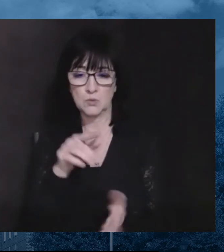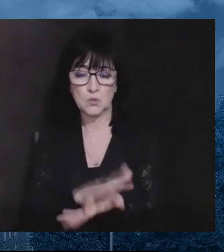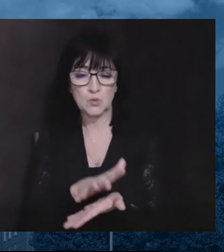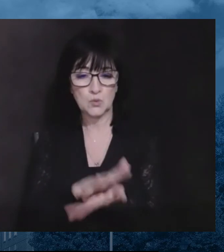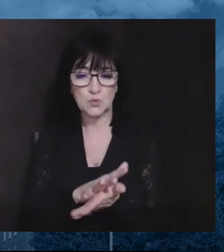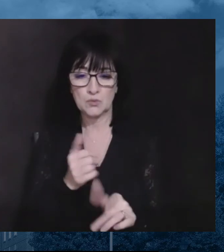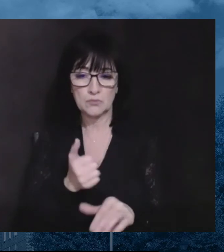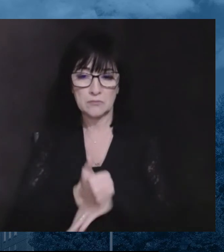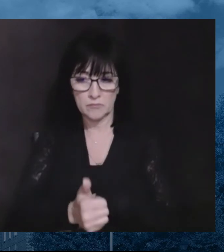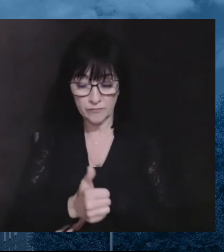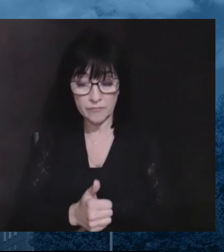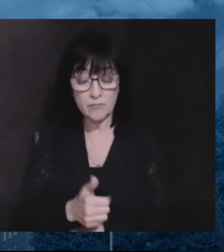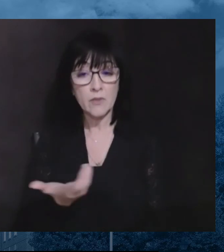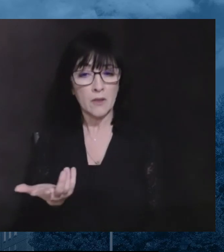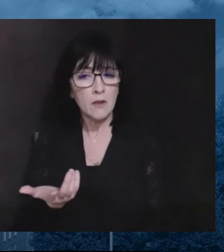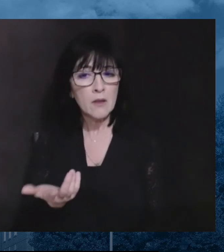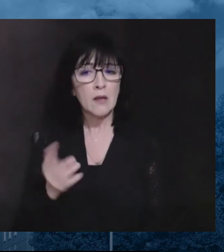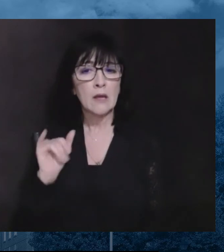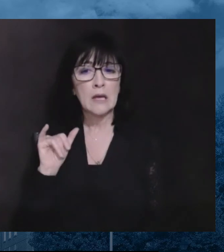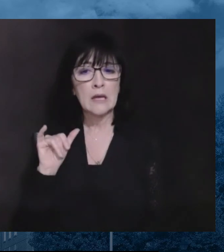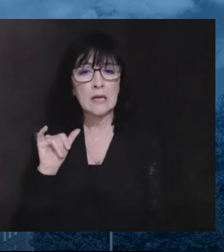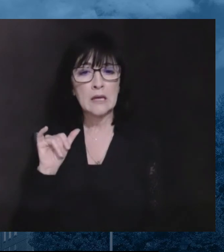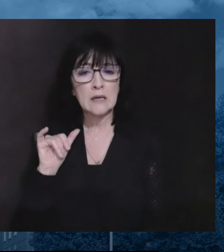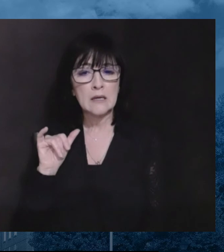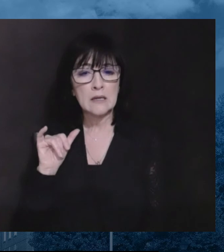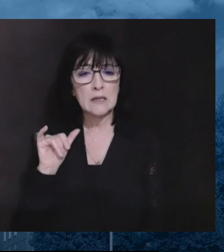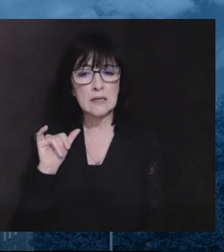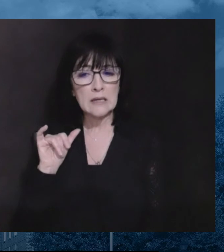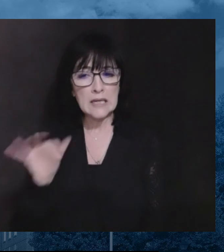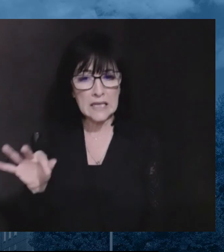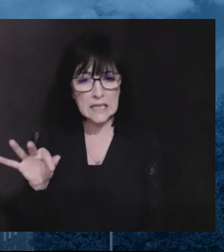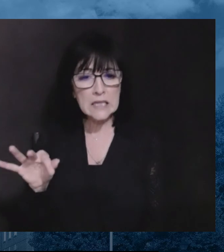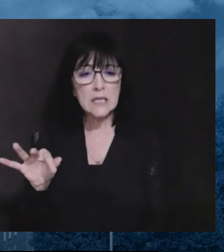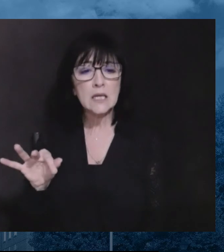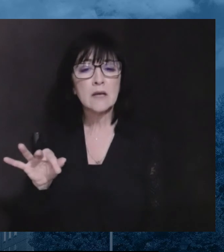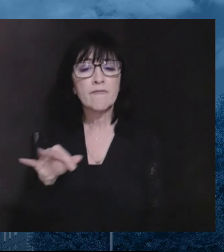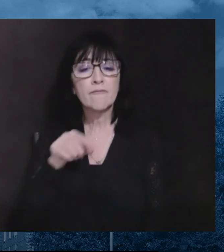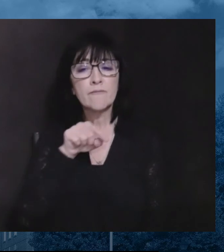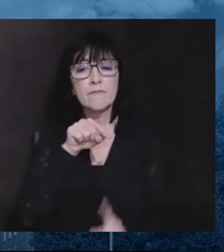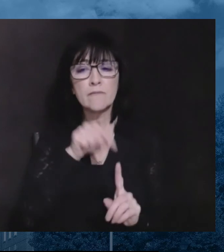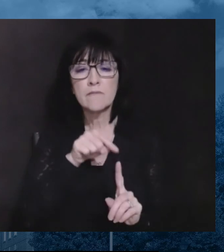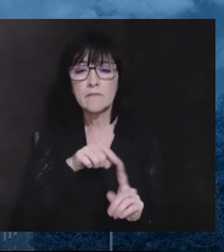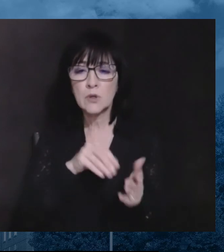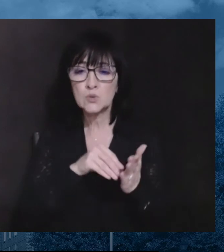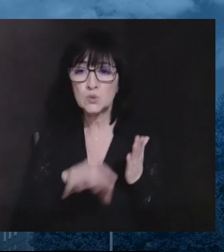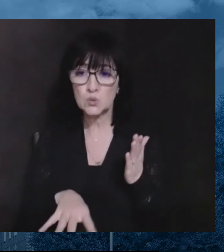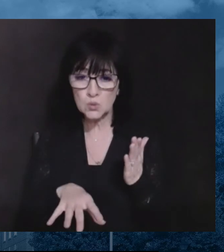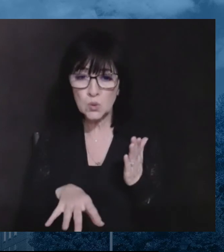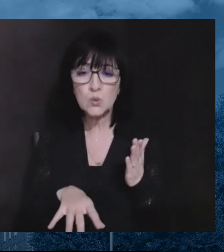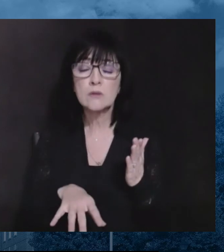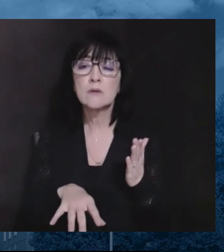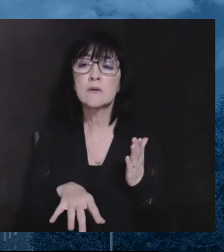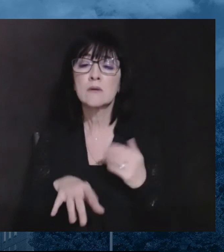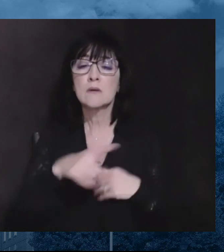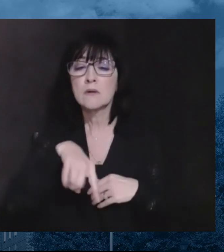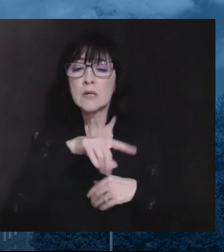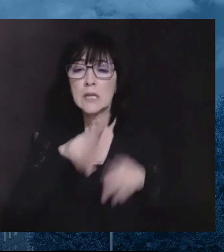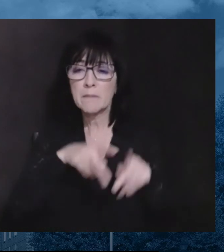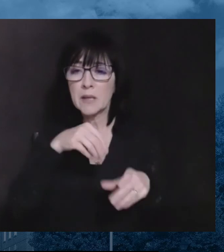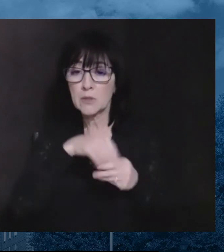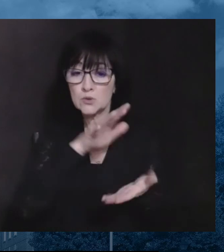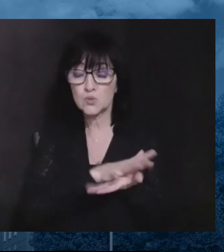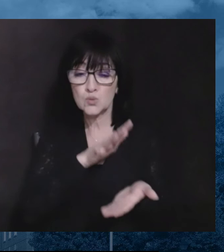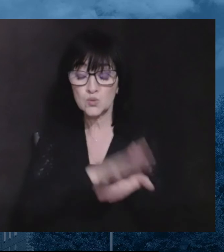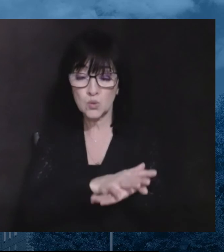tests positive, catch that virus before it spreads once we have students back in school? Yeah, so